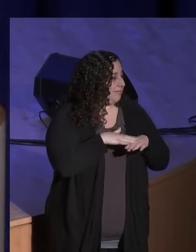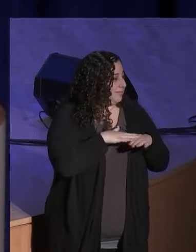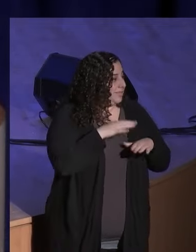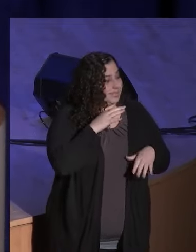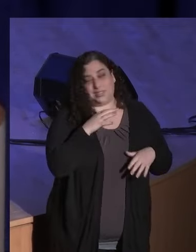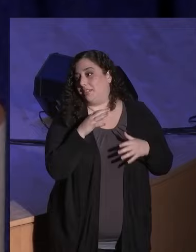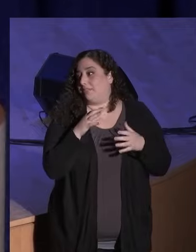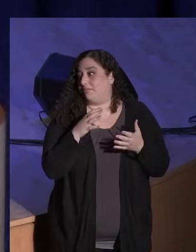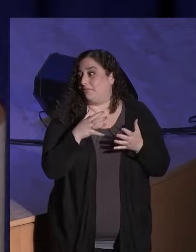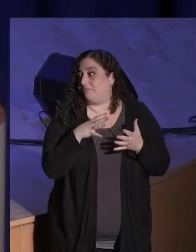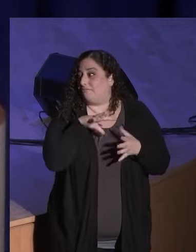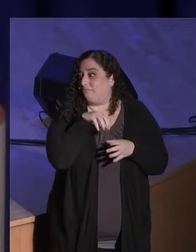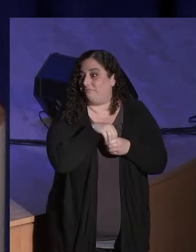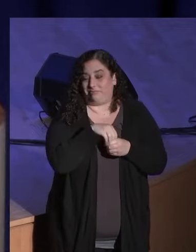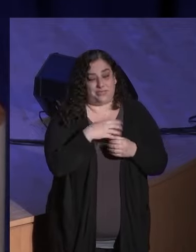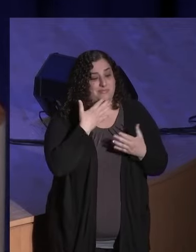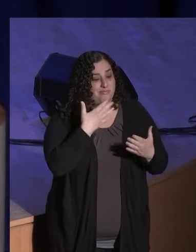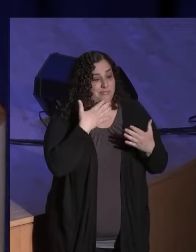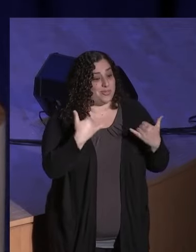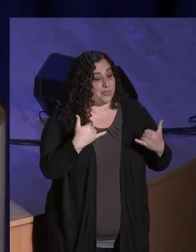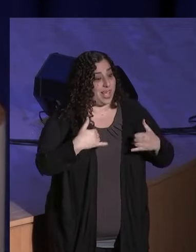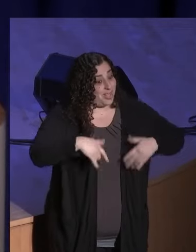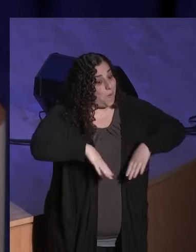Smithsonian Folklife Festival.